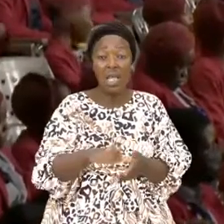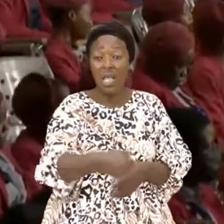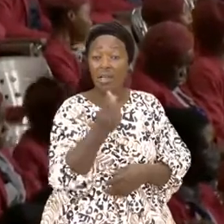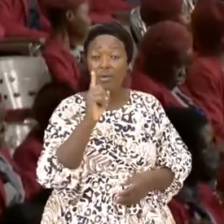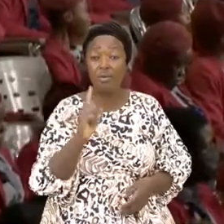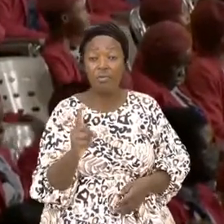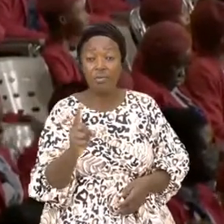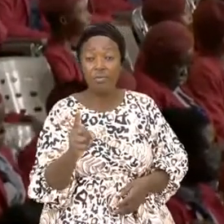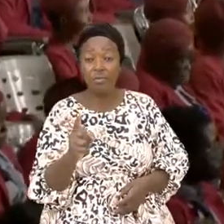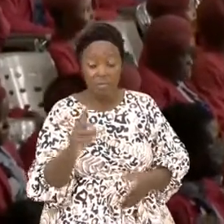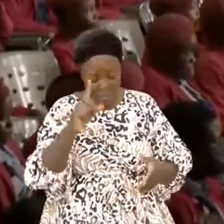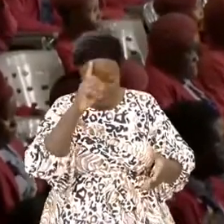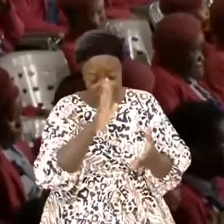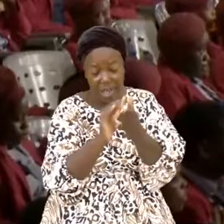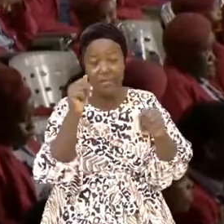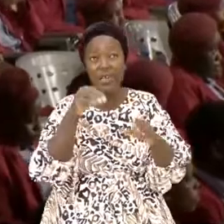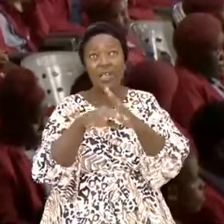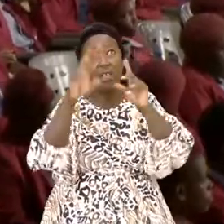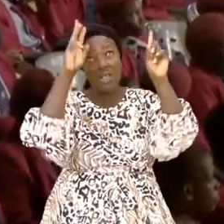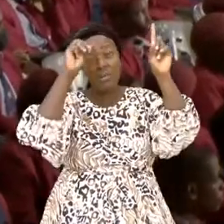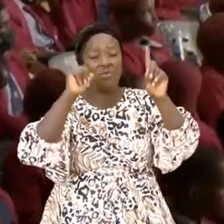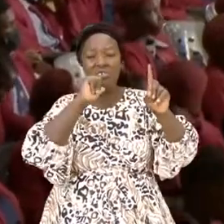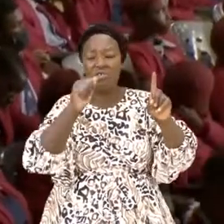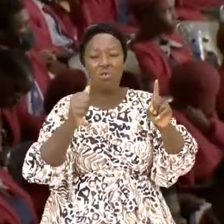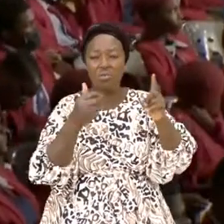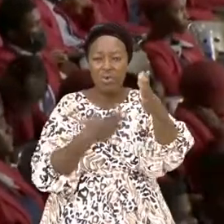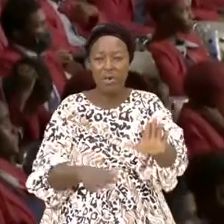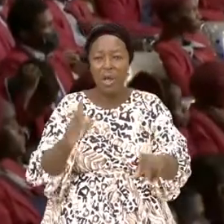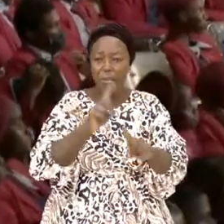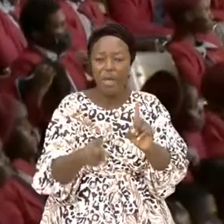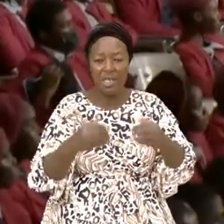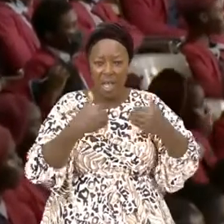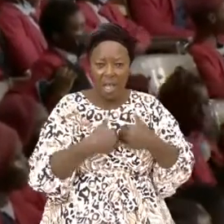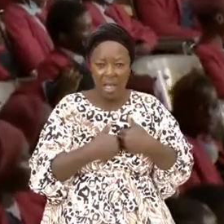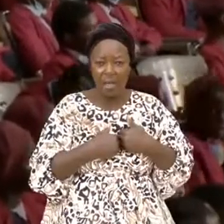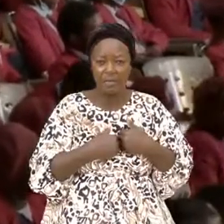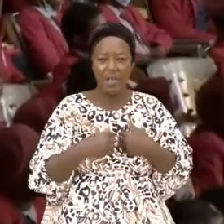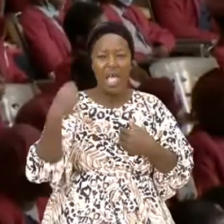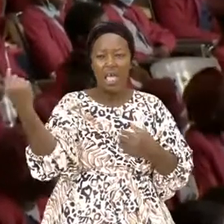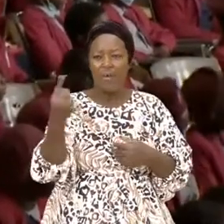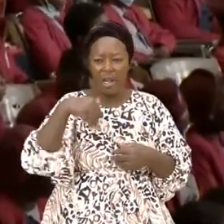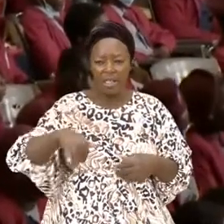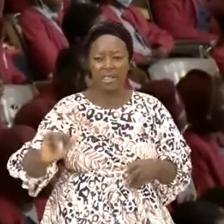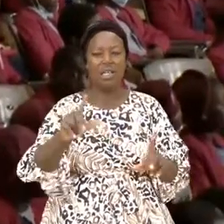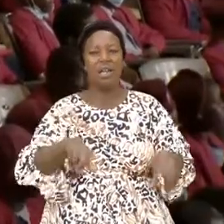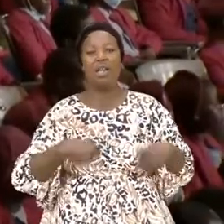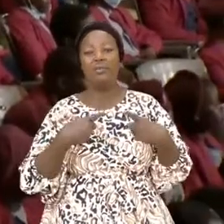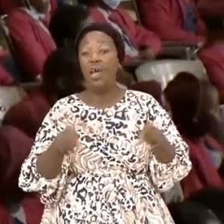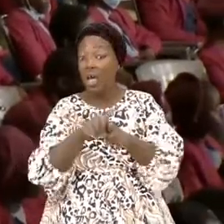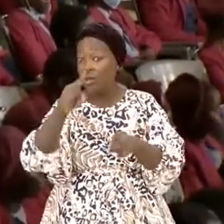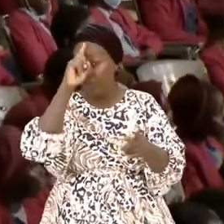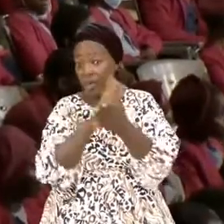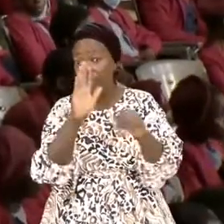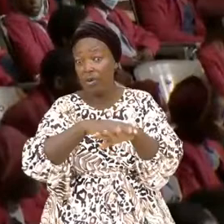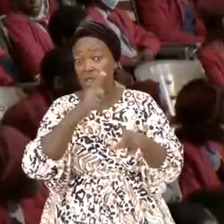whosoever believeth in him shall not perish but have everlasting life. As you believe on the